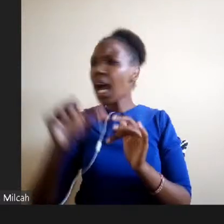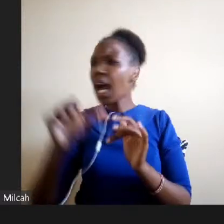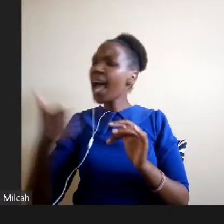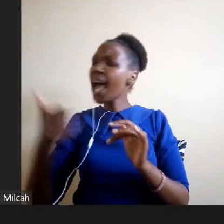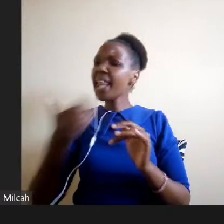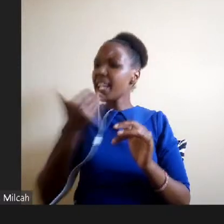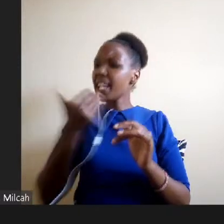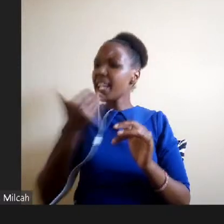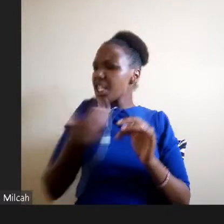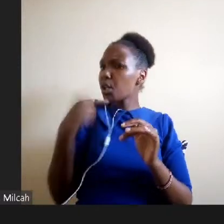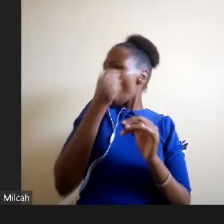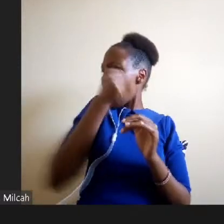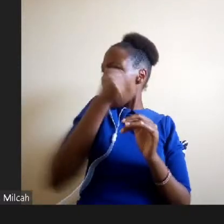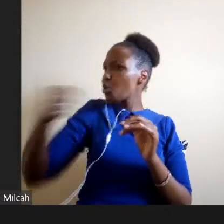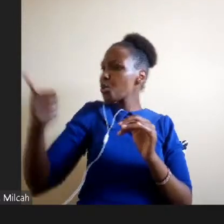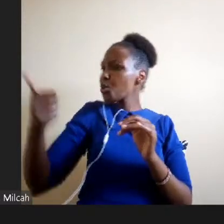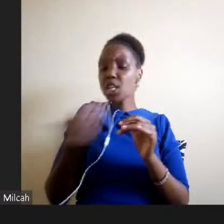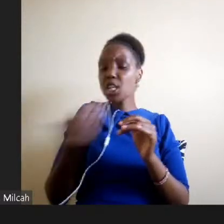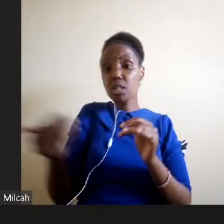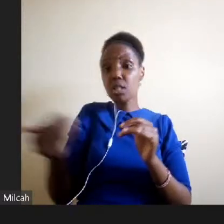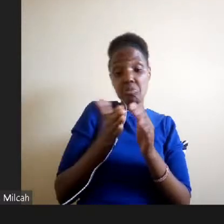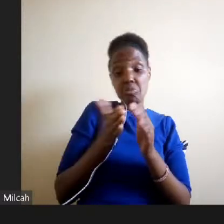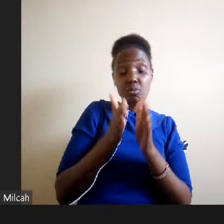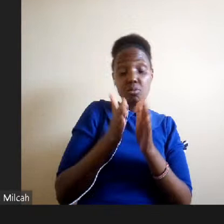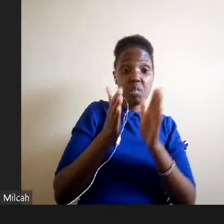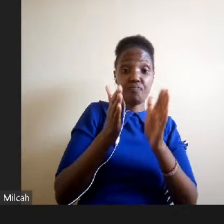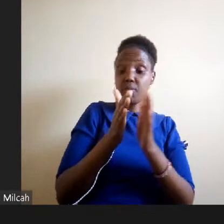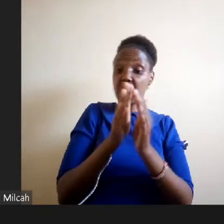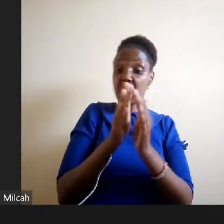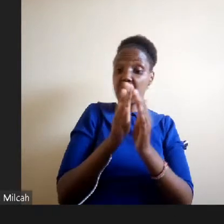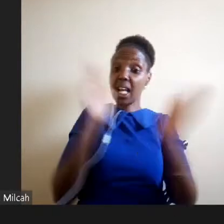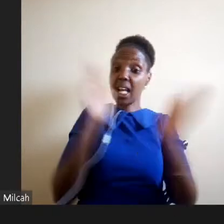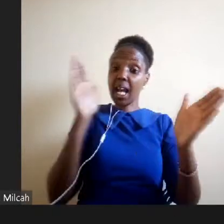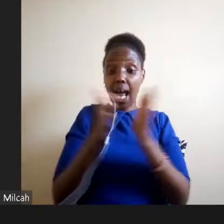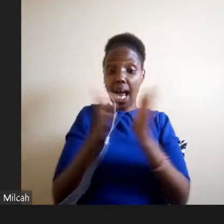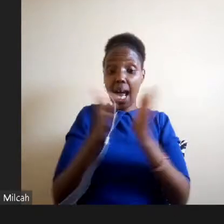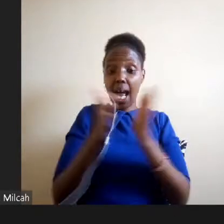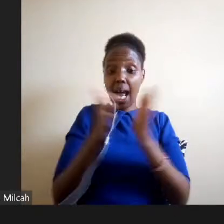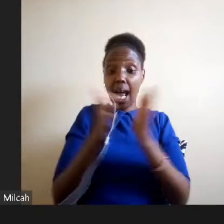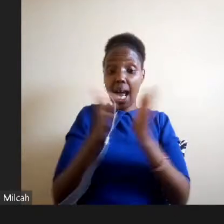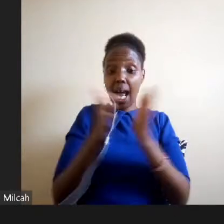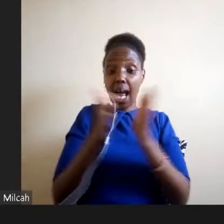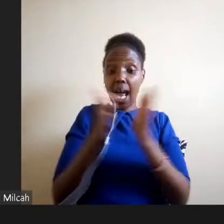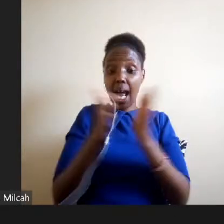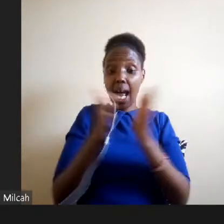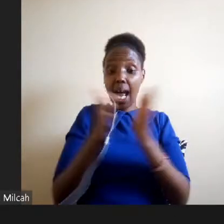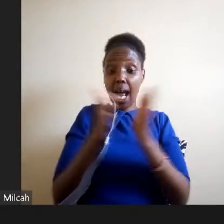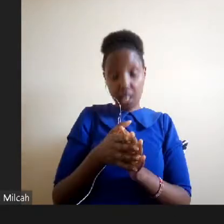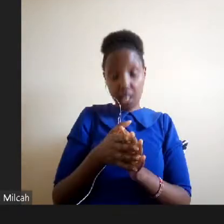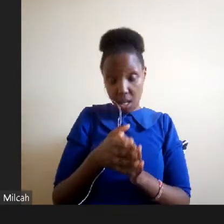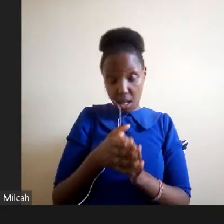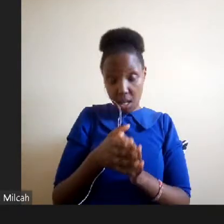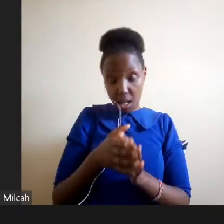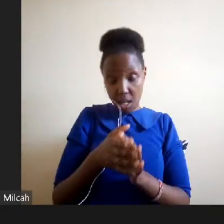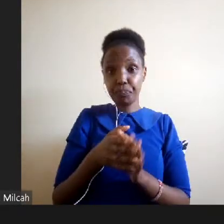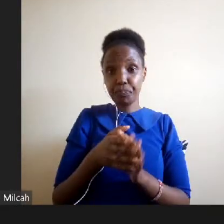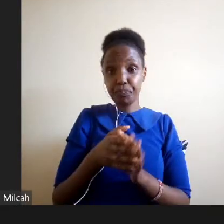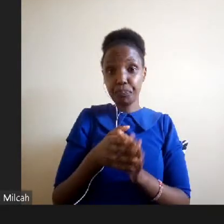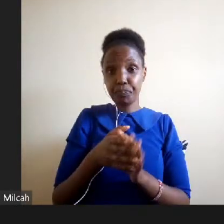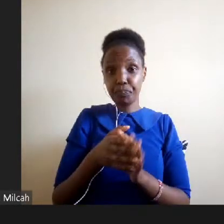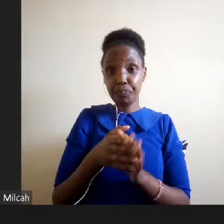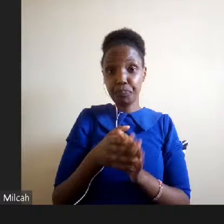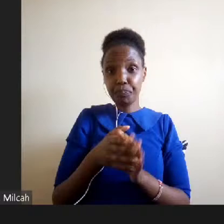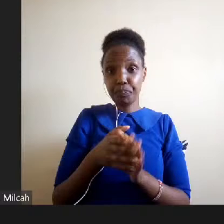the kind of gaps and the needs that these children are presenting that force them to get into the space of causing harm to other